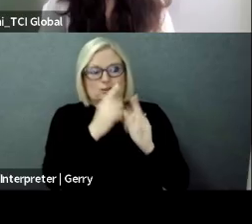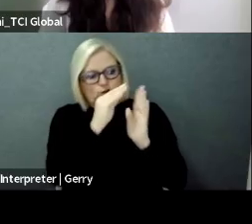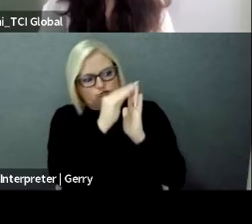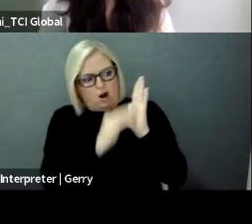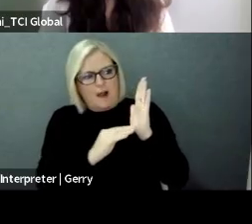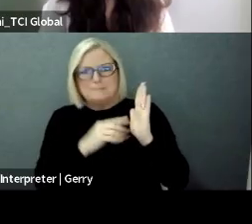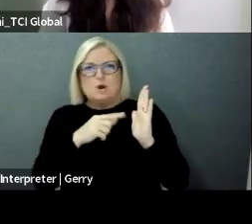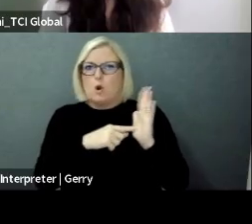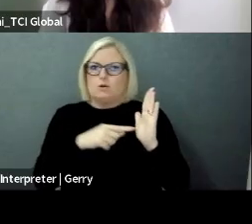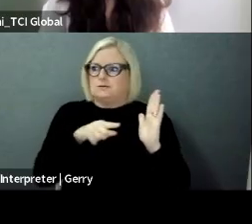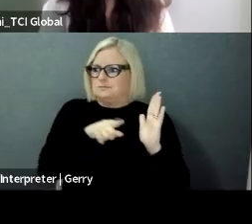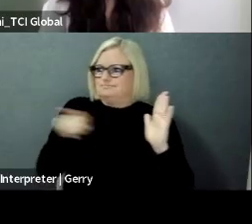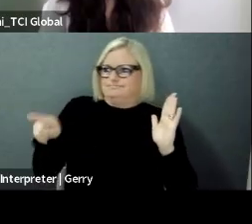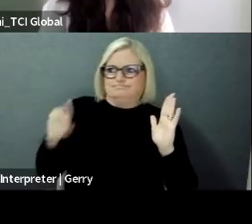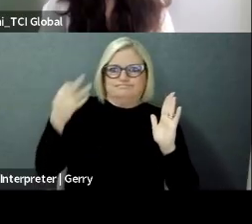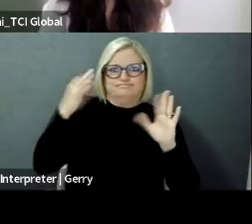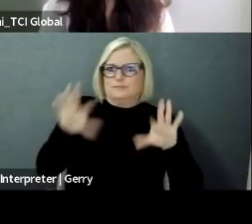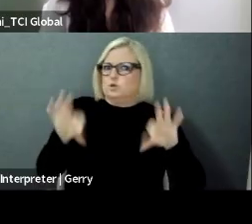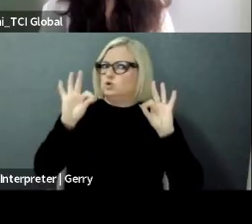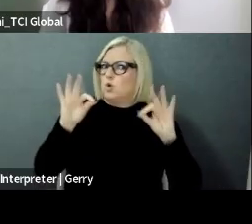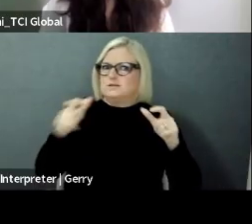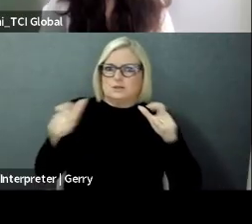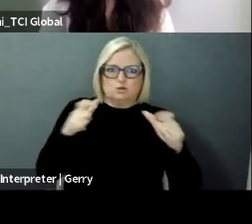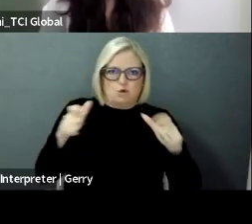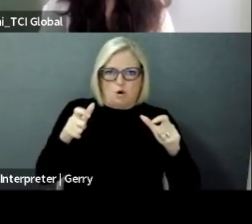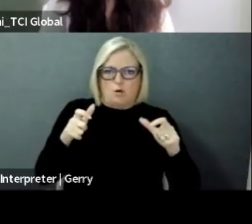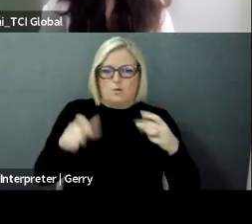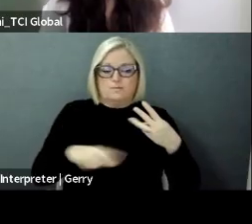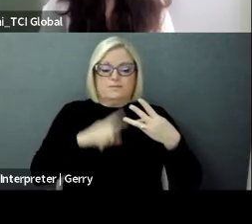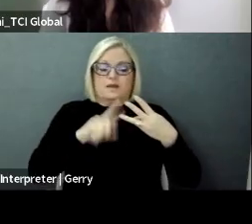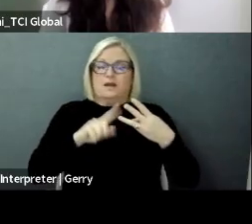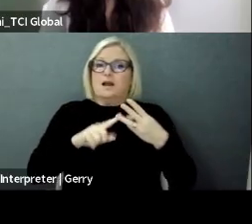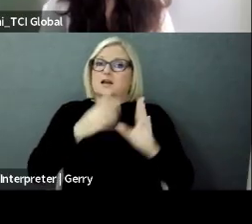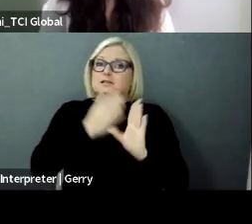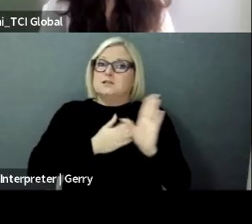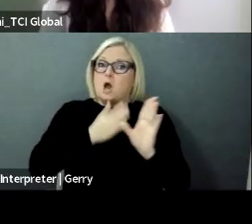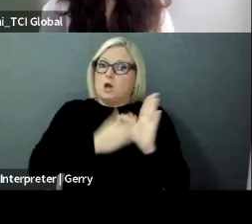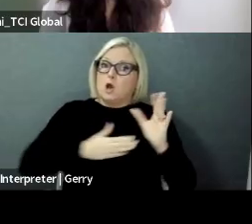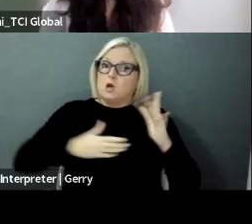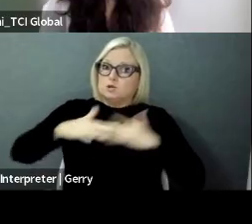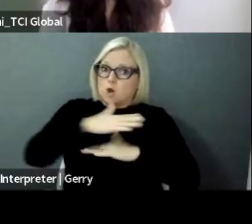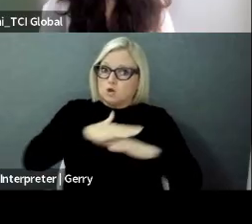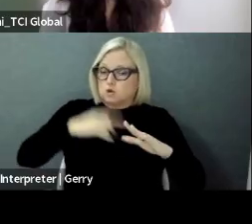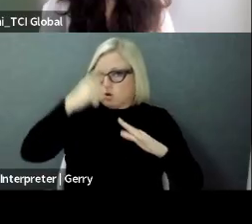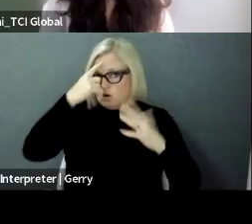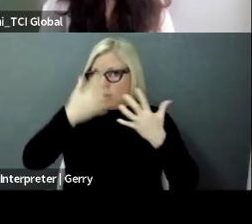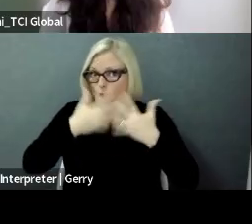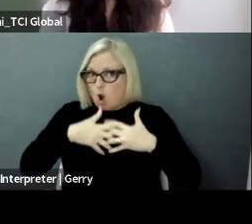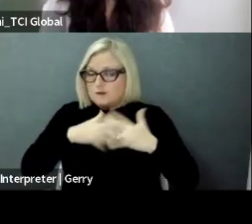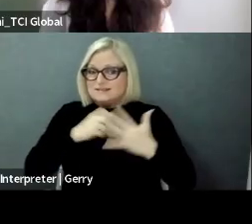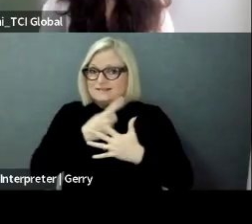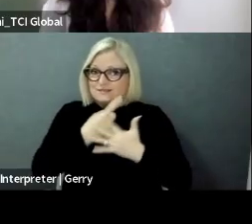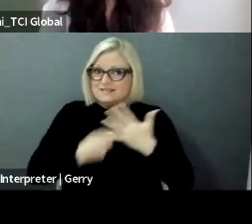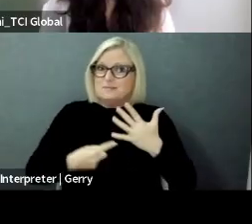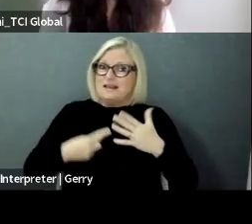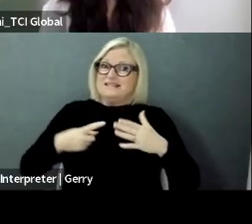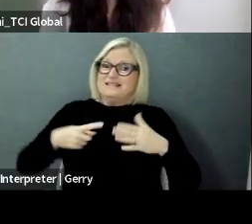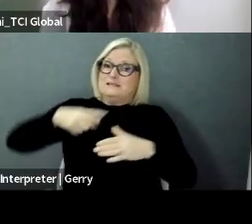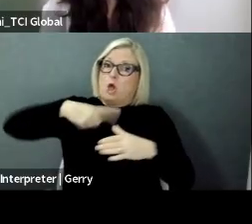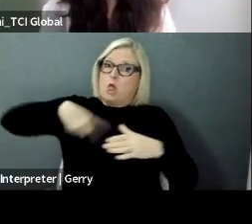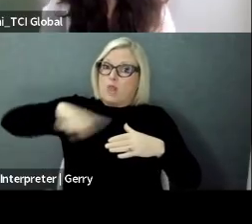Third, people with psychosocial, intellectual and cognitive disabilities must lead the design, implementation and monitoring